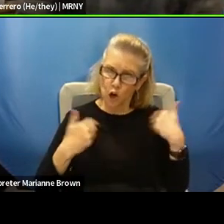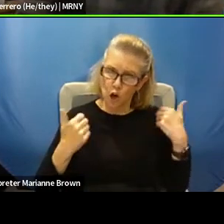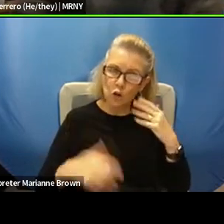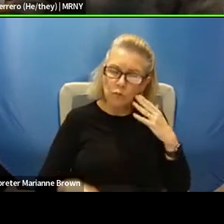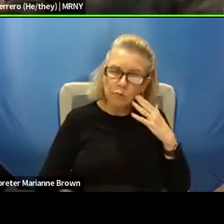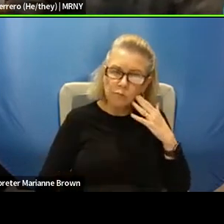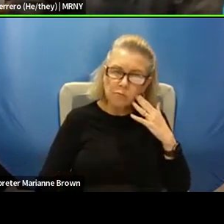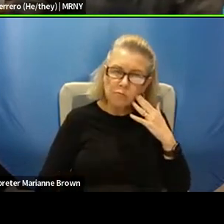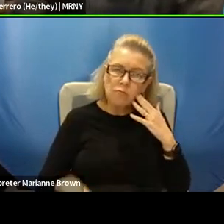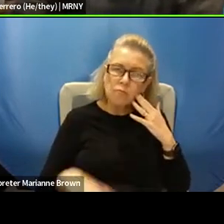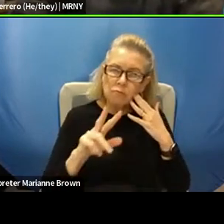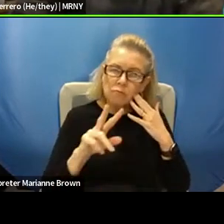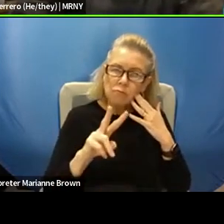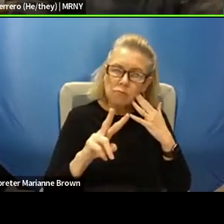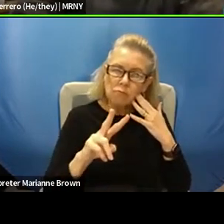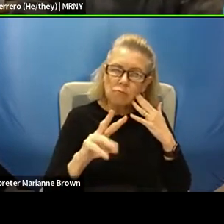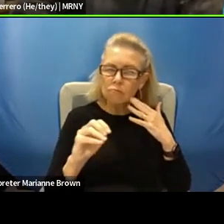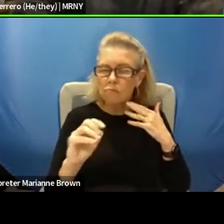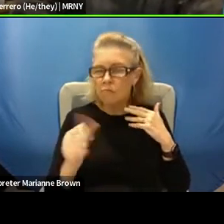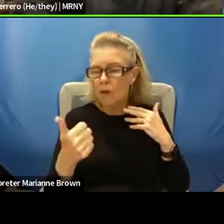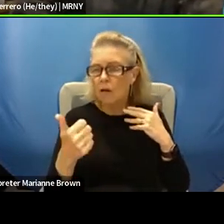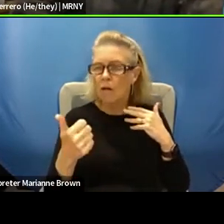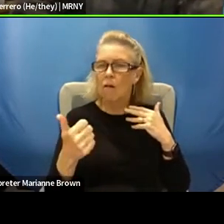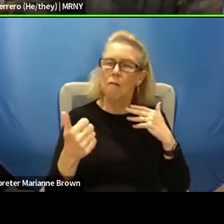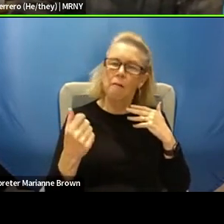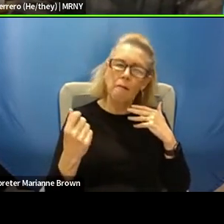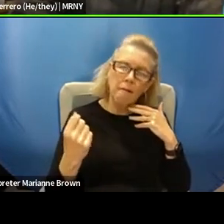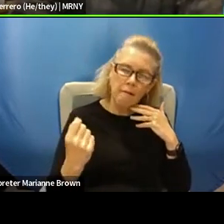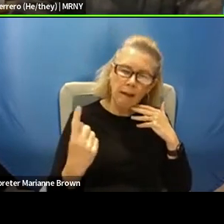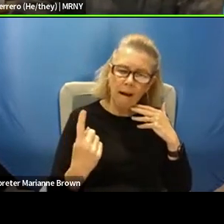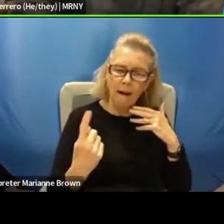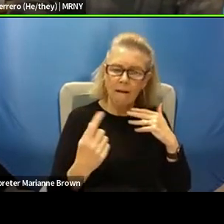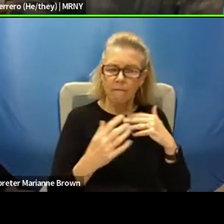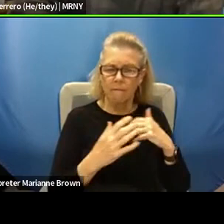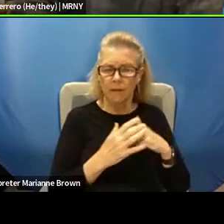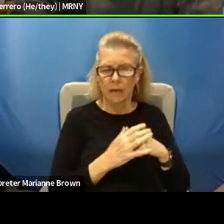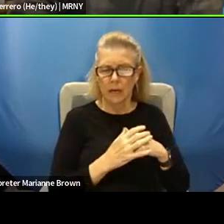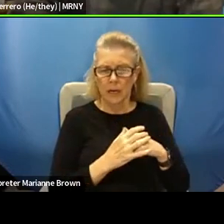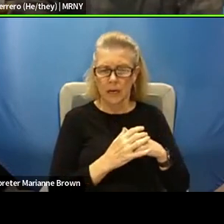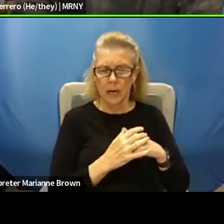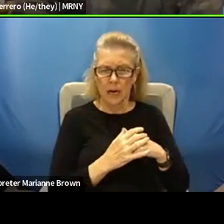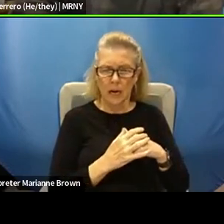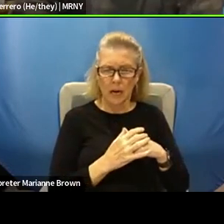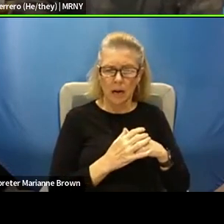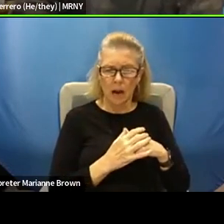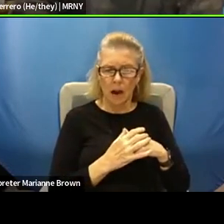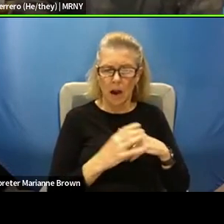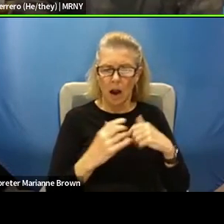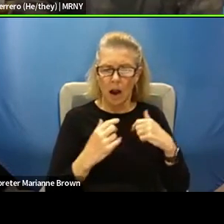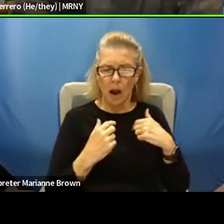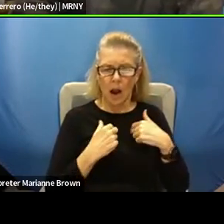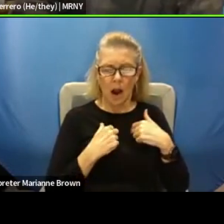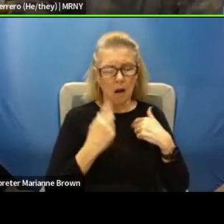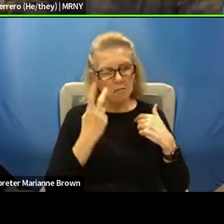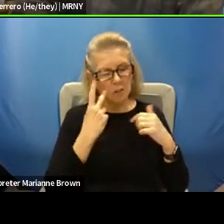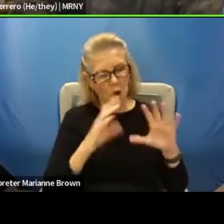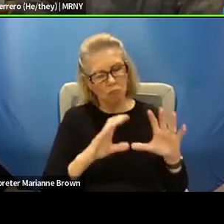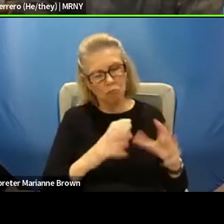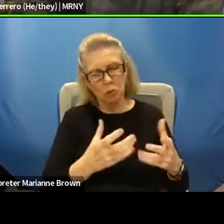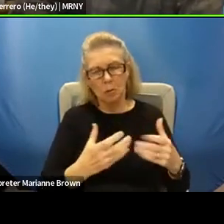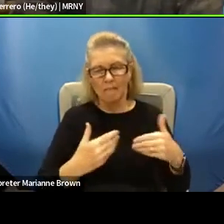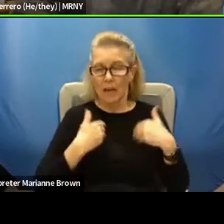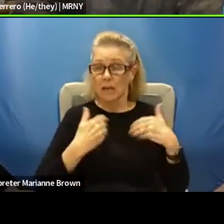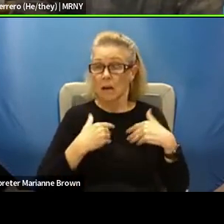this was 2010, 2011, I came to Make the Road, and there was a group of young folks who were chanting undocumented